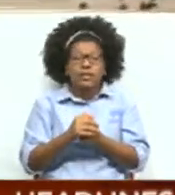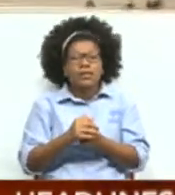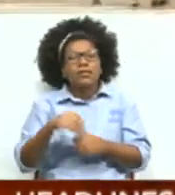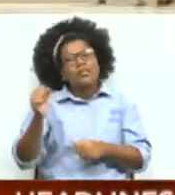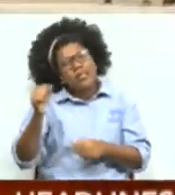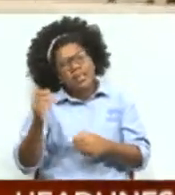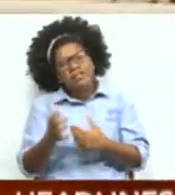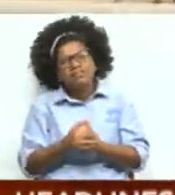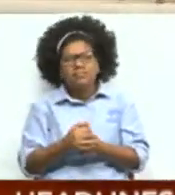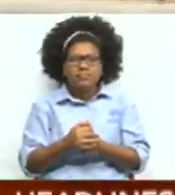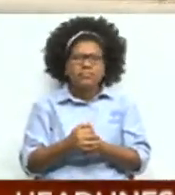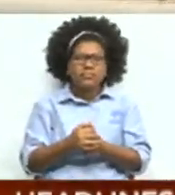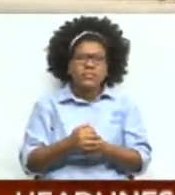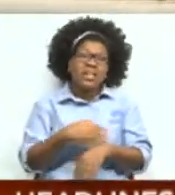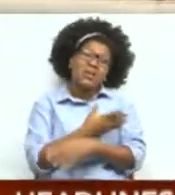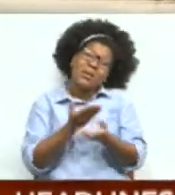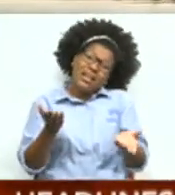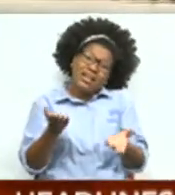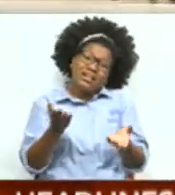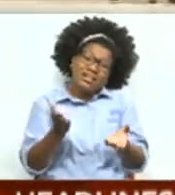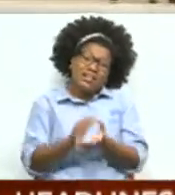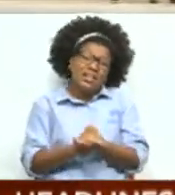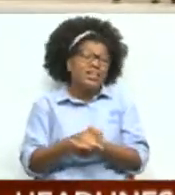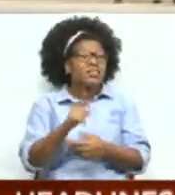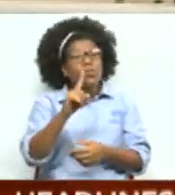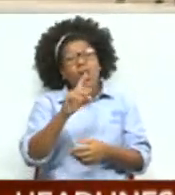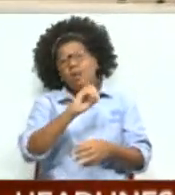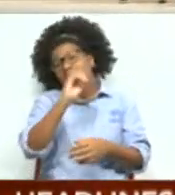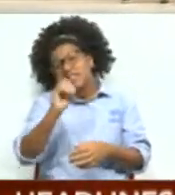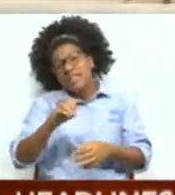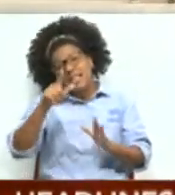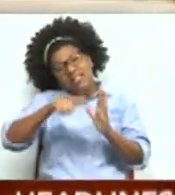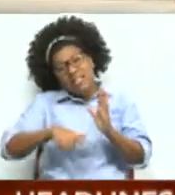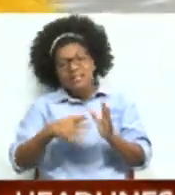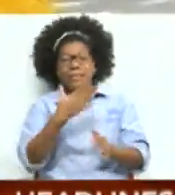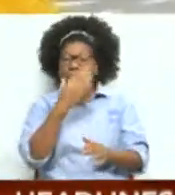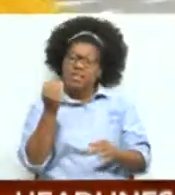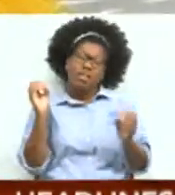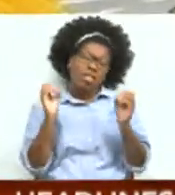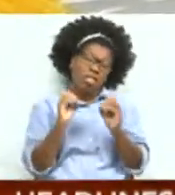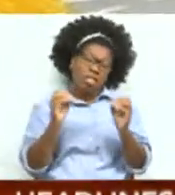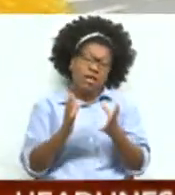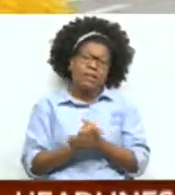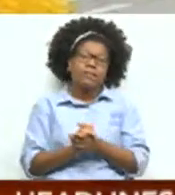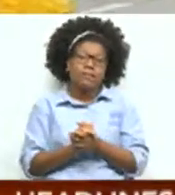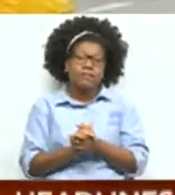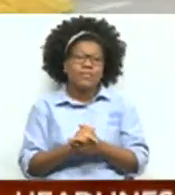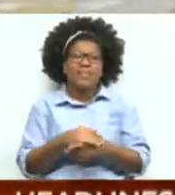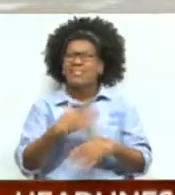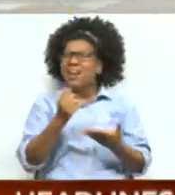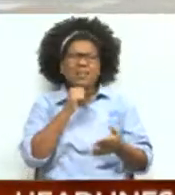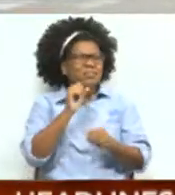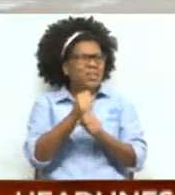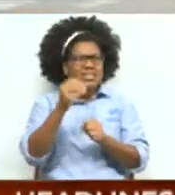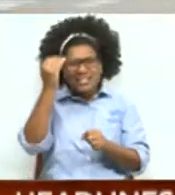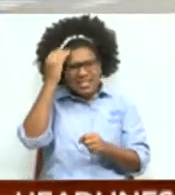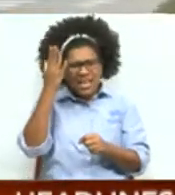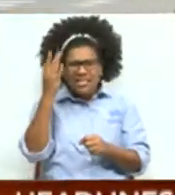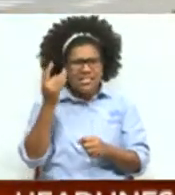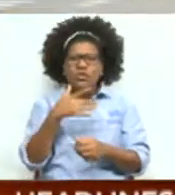Well, it's 1% less, so yeah, better than nothing. That didn't make no sense. So why they just didn't take away the